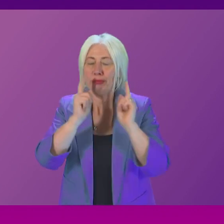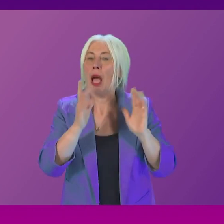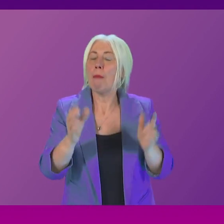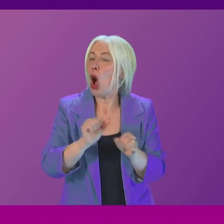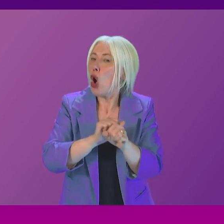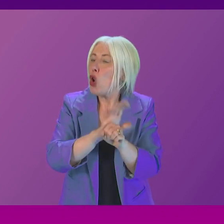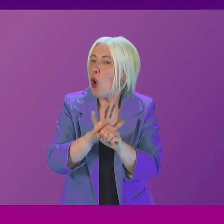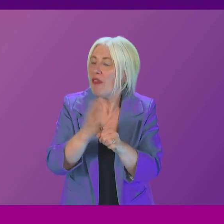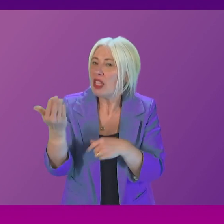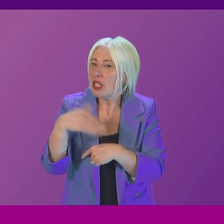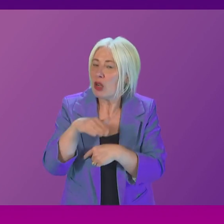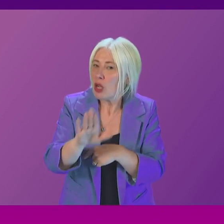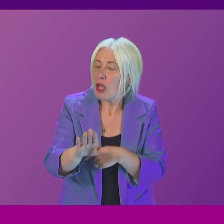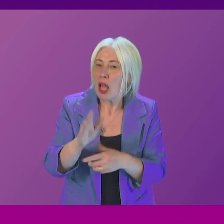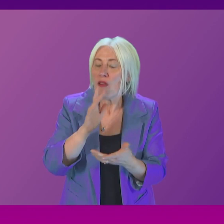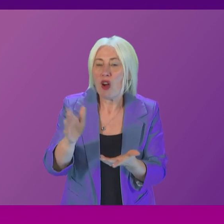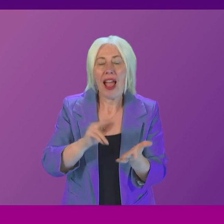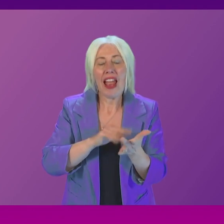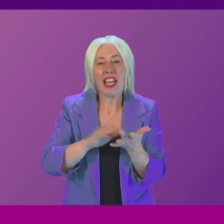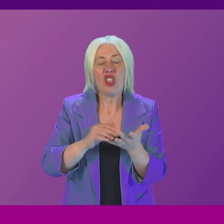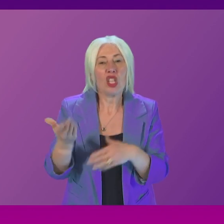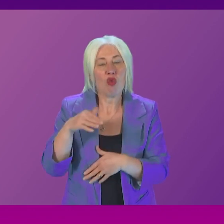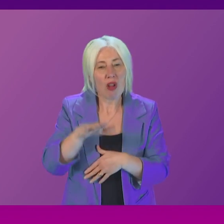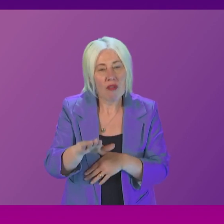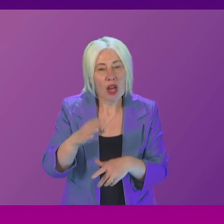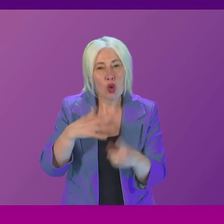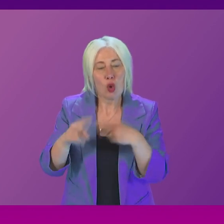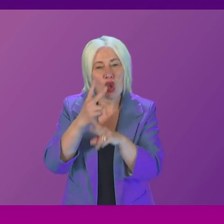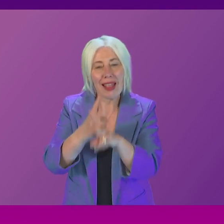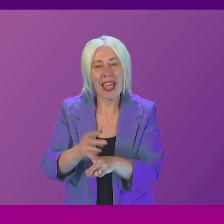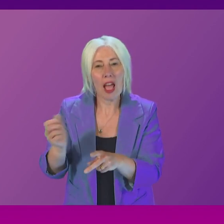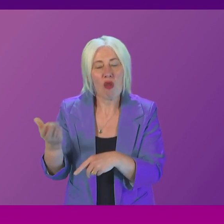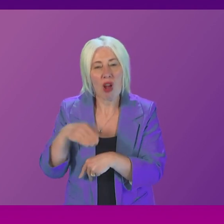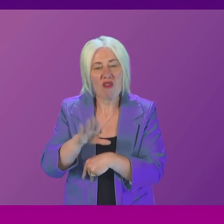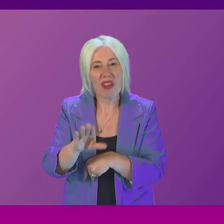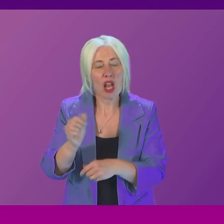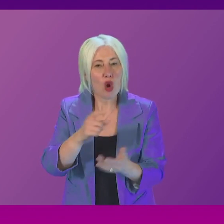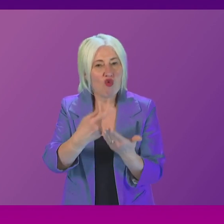doesn't appear under Cabinet Secretary for NHS Recovery, Health and Social Care's remit. So